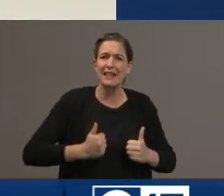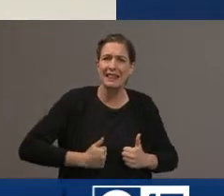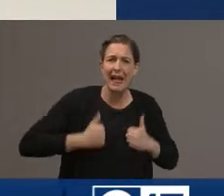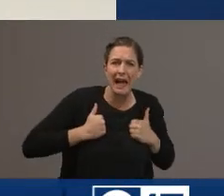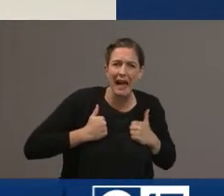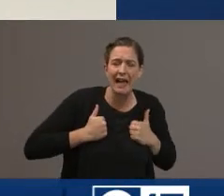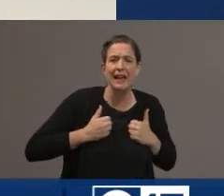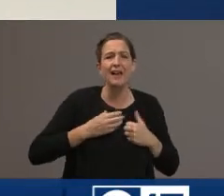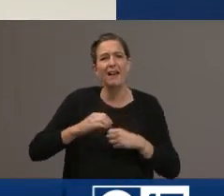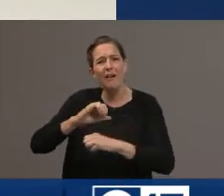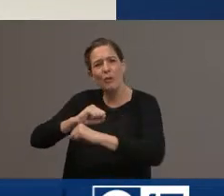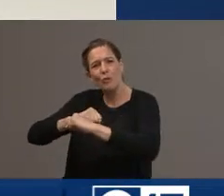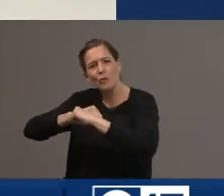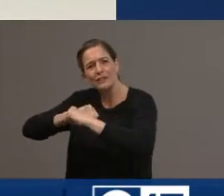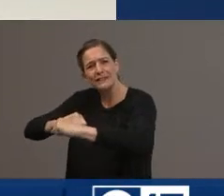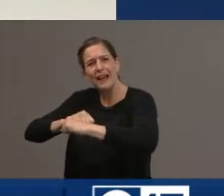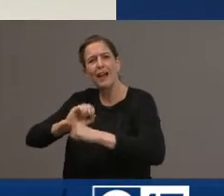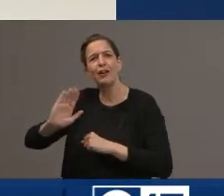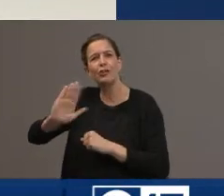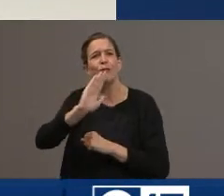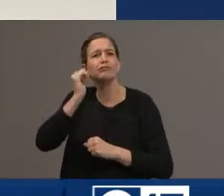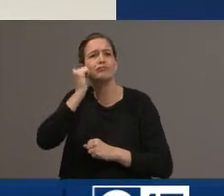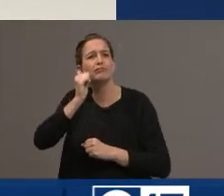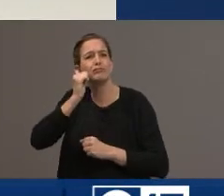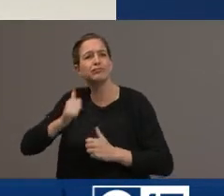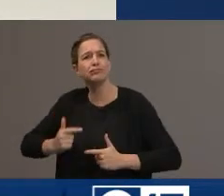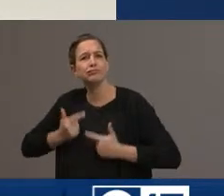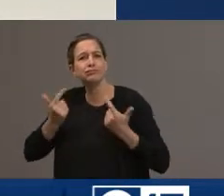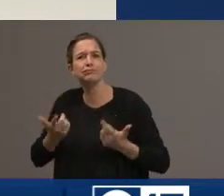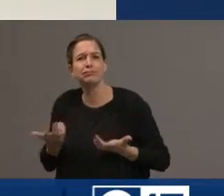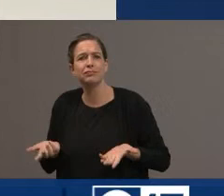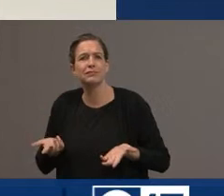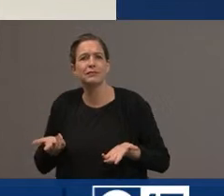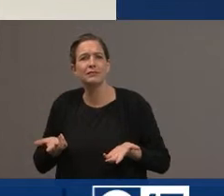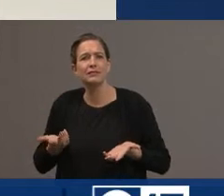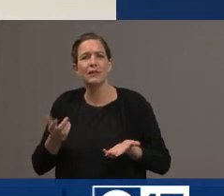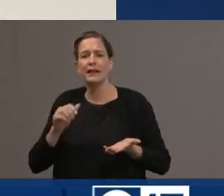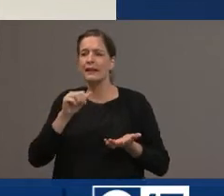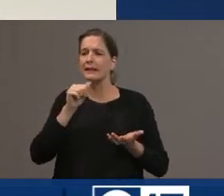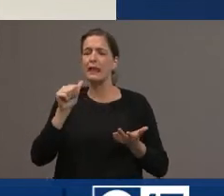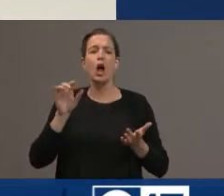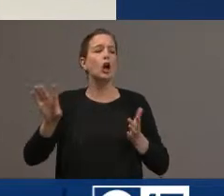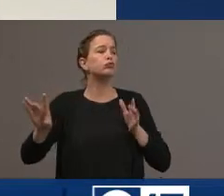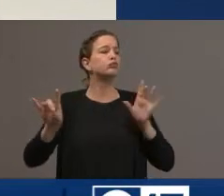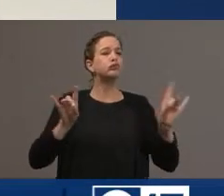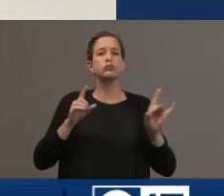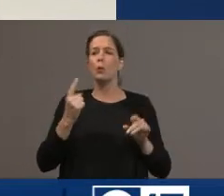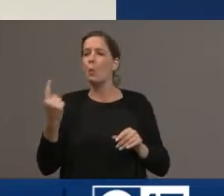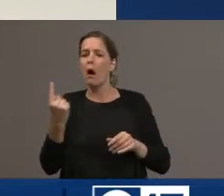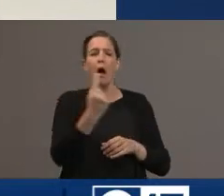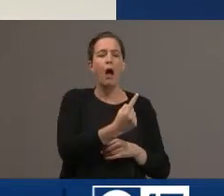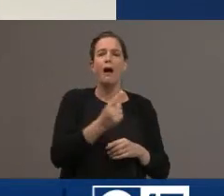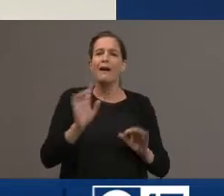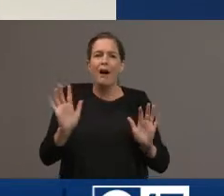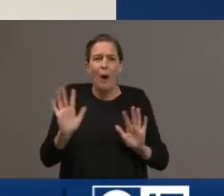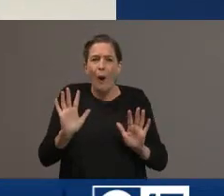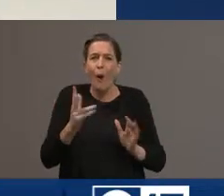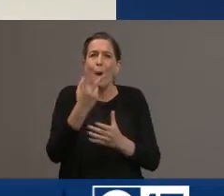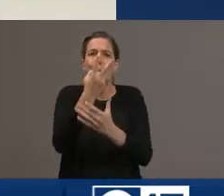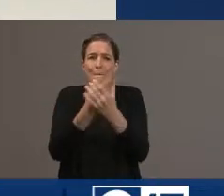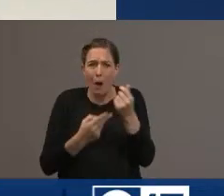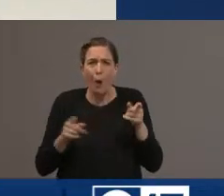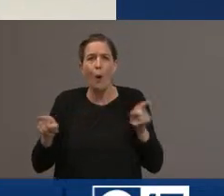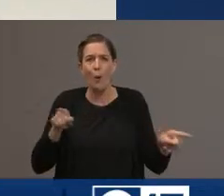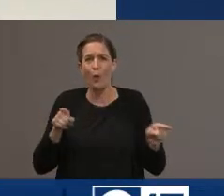is not an either or choosing one or the other. This is